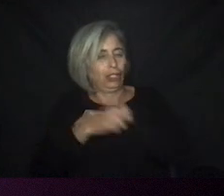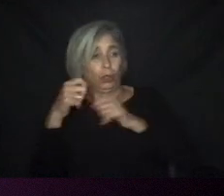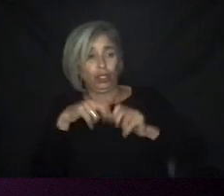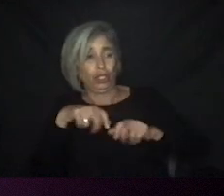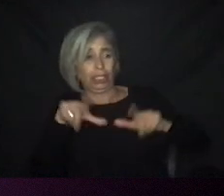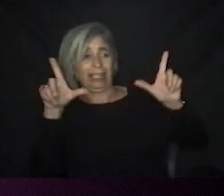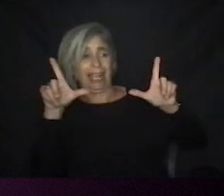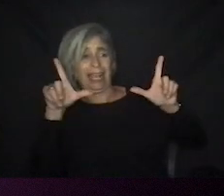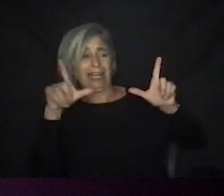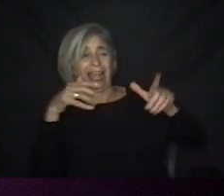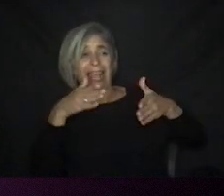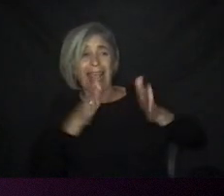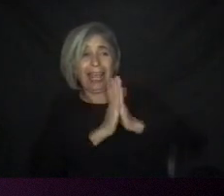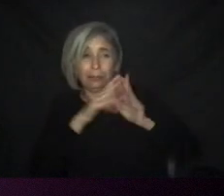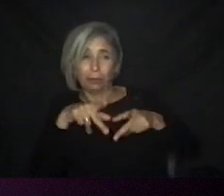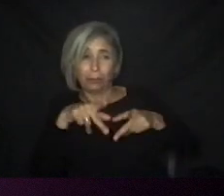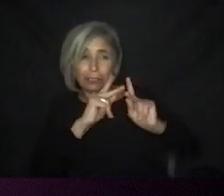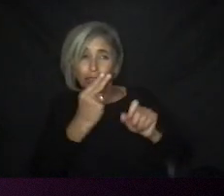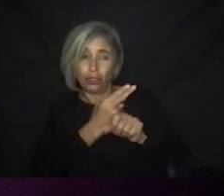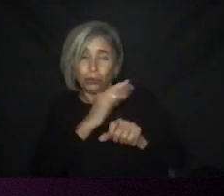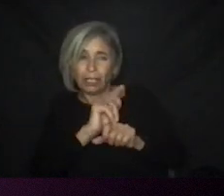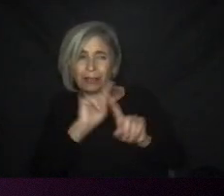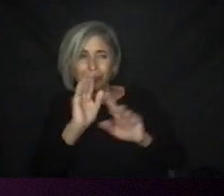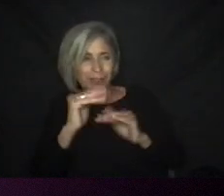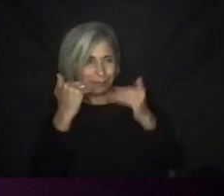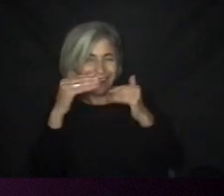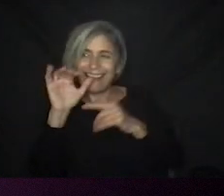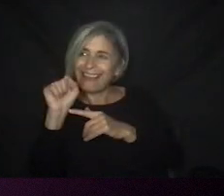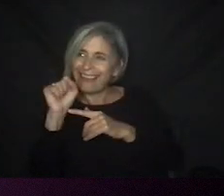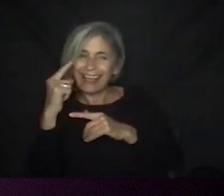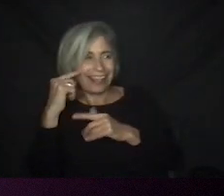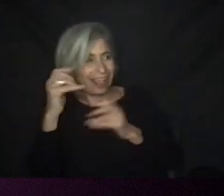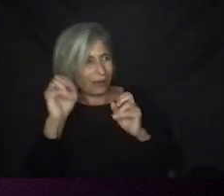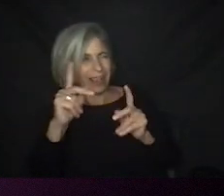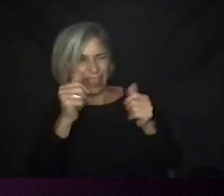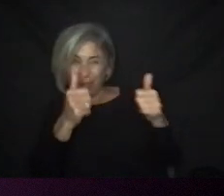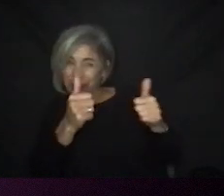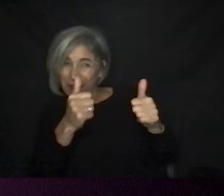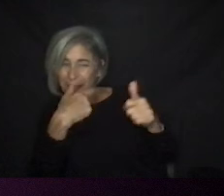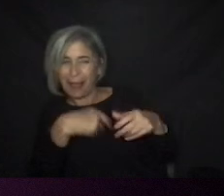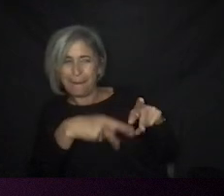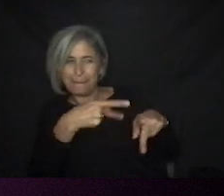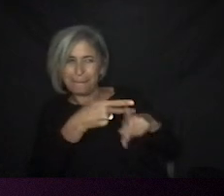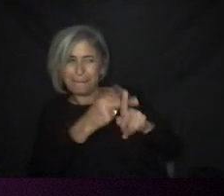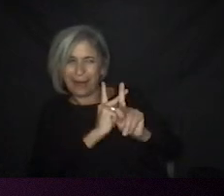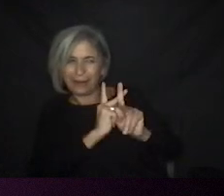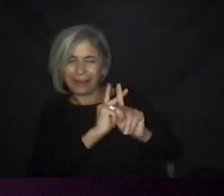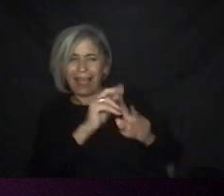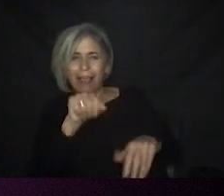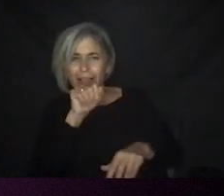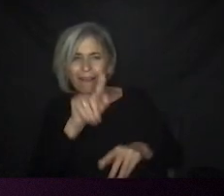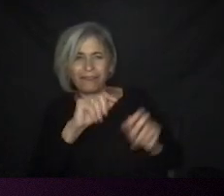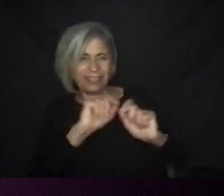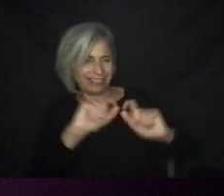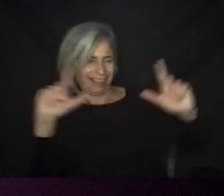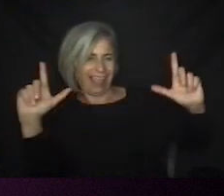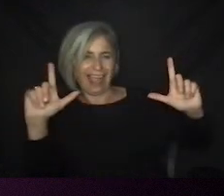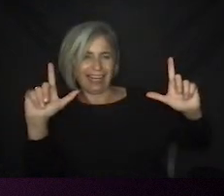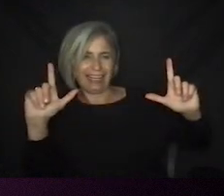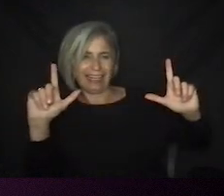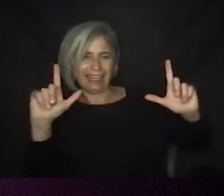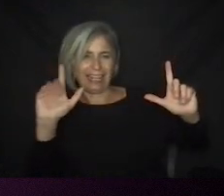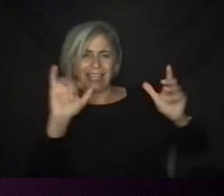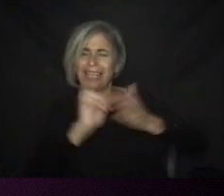asked permission to use it. You gave me a smiley face. Okay, he's giving me thumbs up, so that's great. I love this slide, by the way.